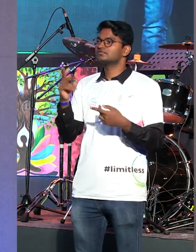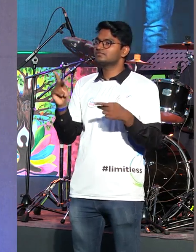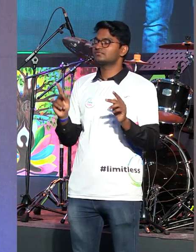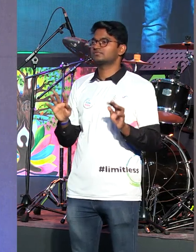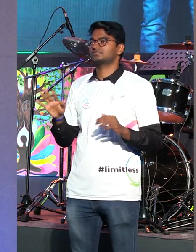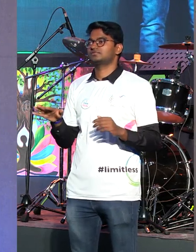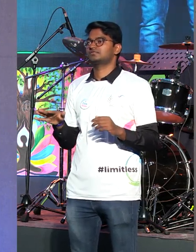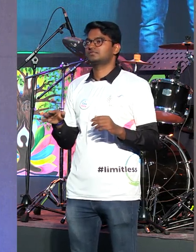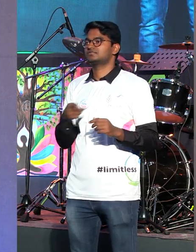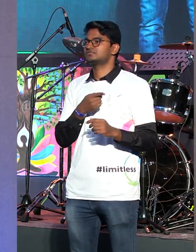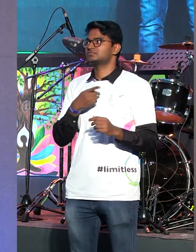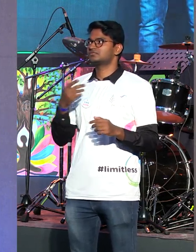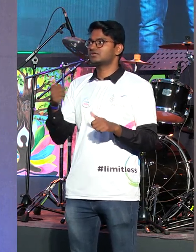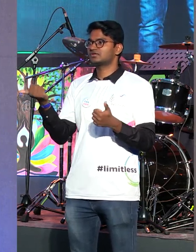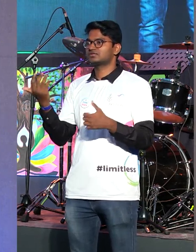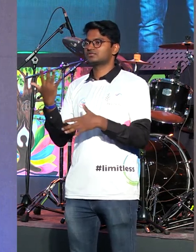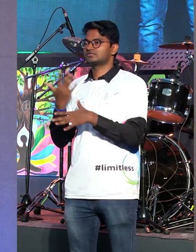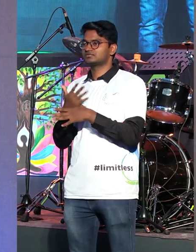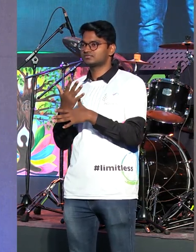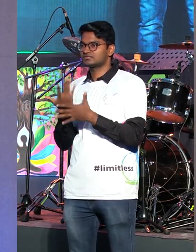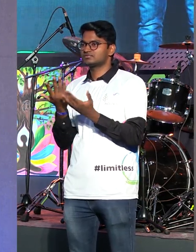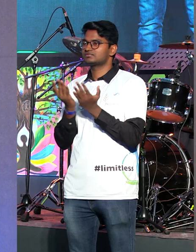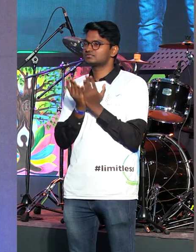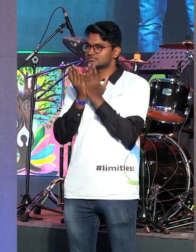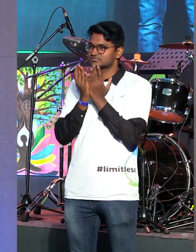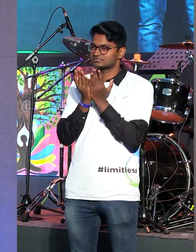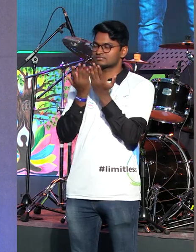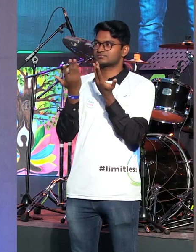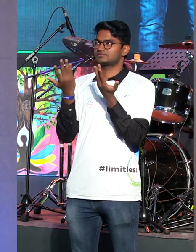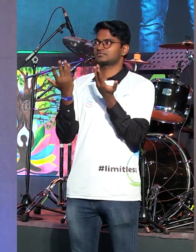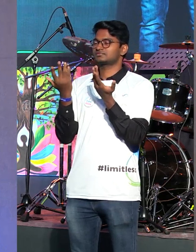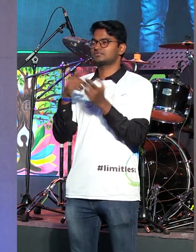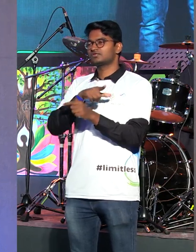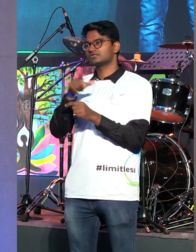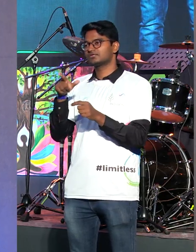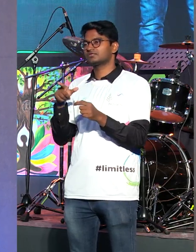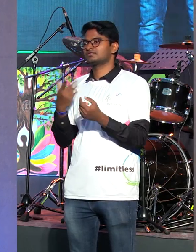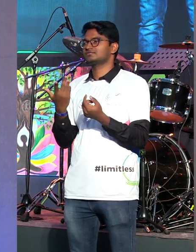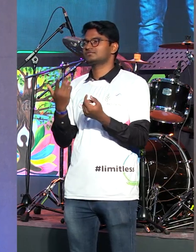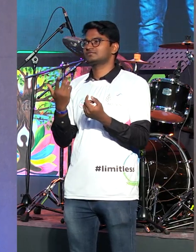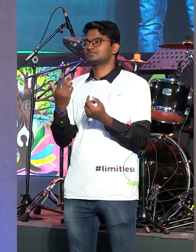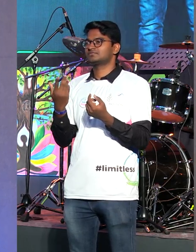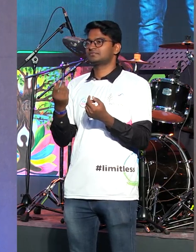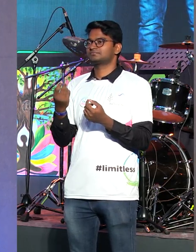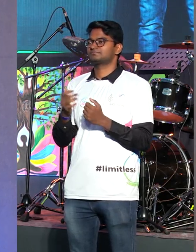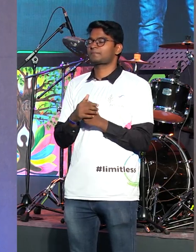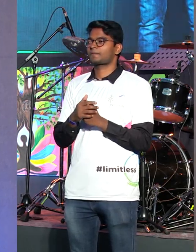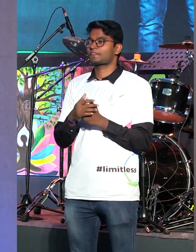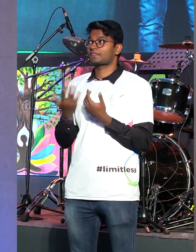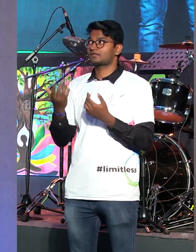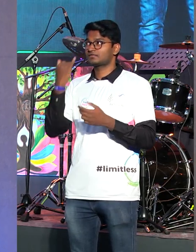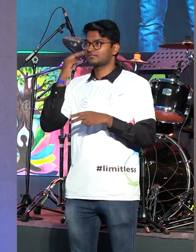of opportunities for girls to study for nutrition. Then, you know, no, they can't decide whom they want to get